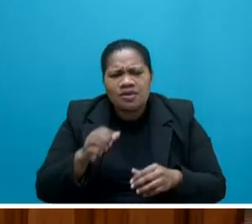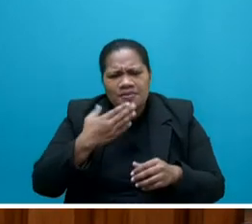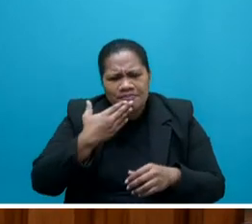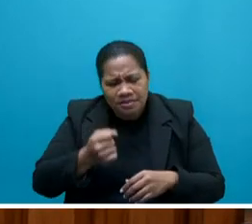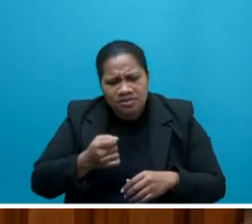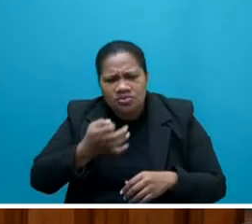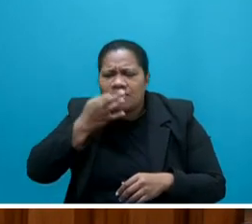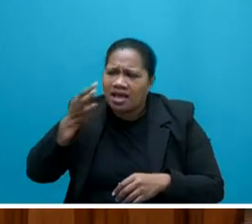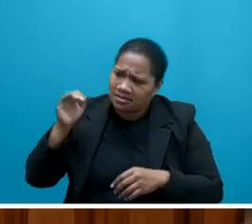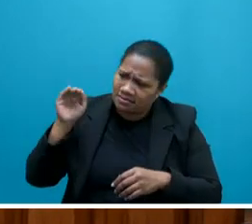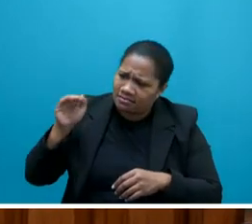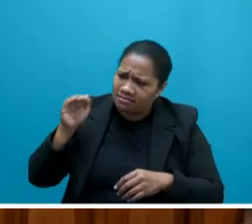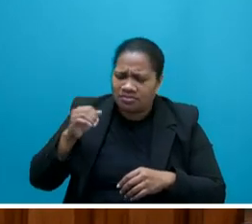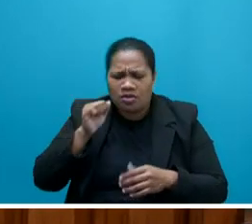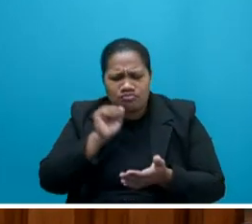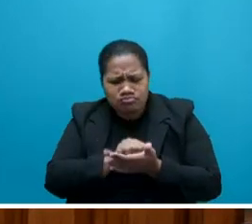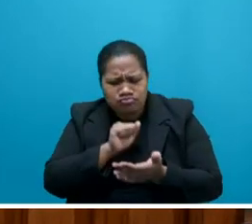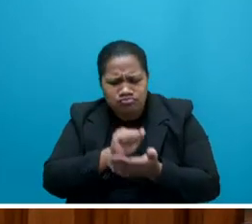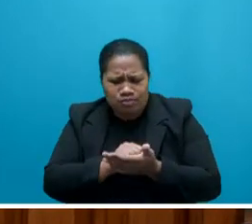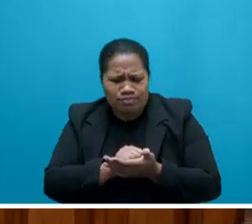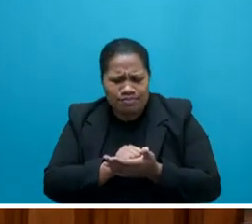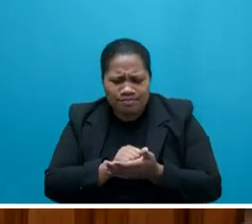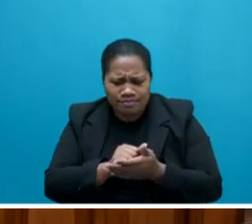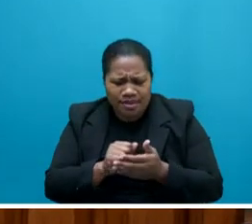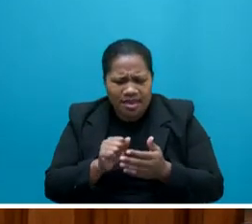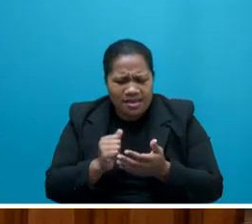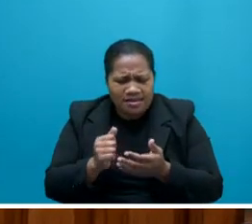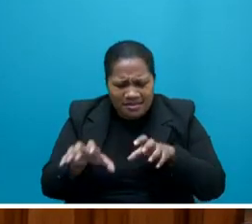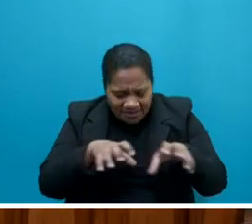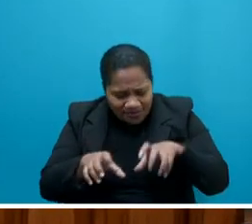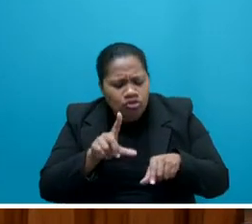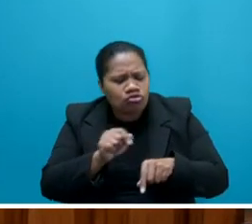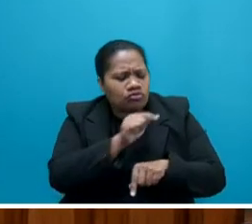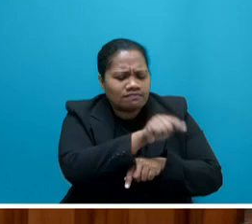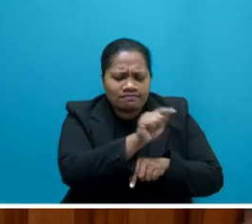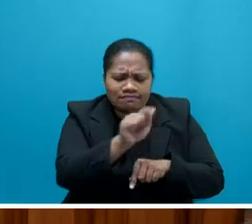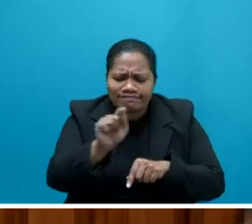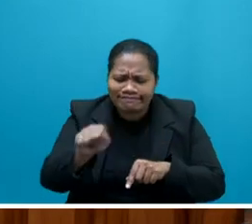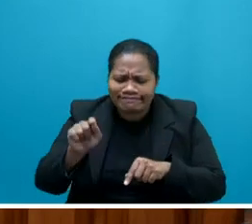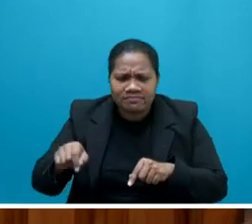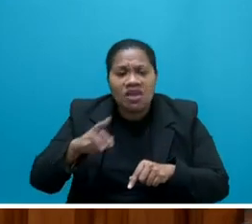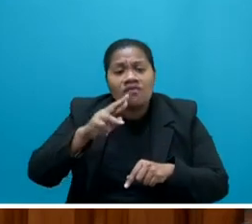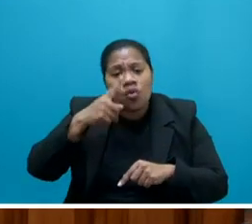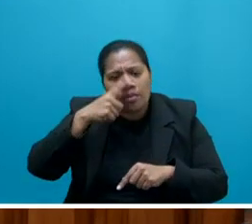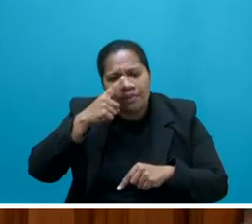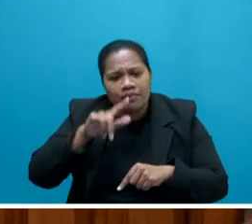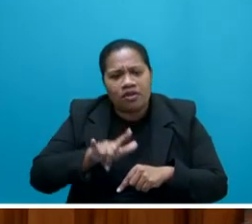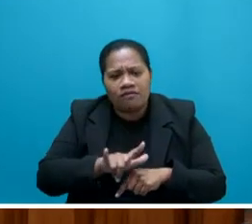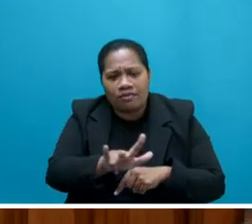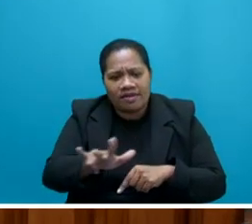the situation and ease the plight of the people of Lomaiviti.